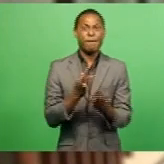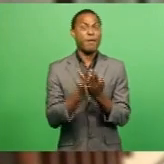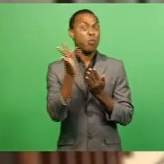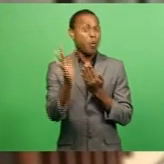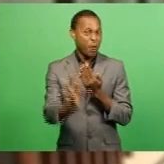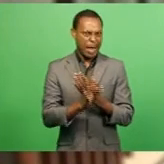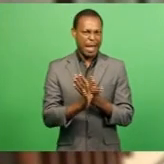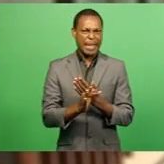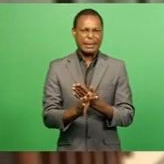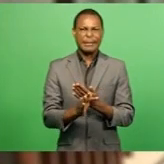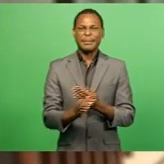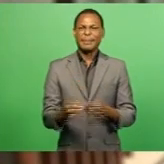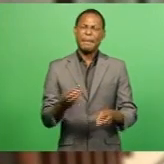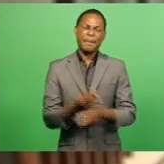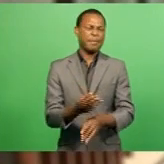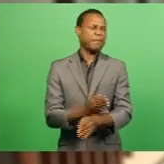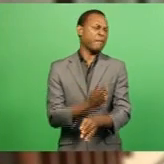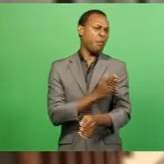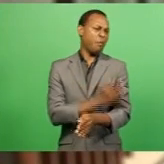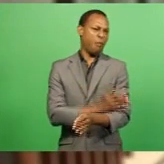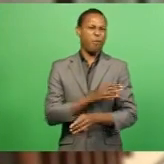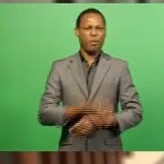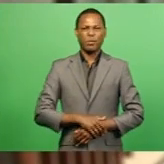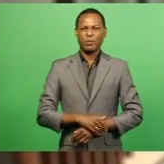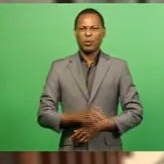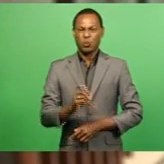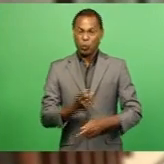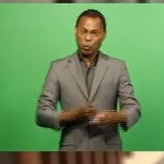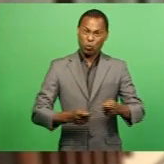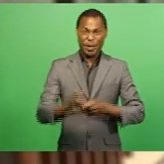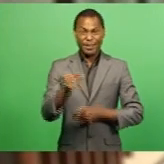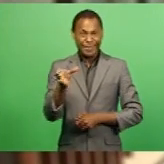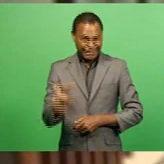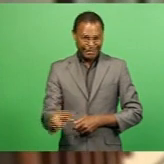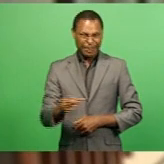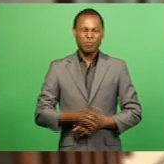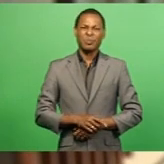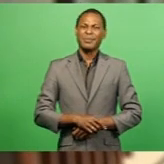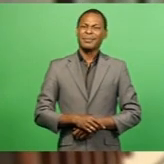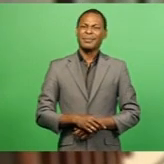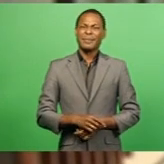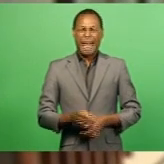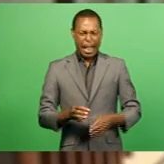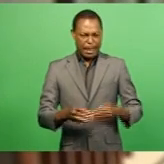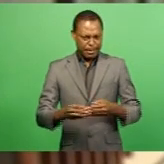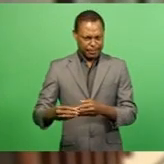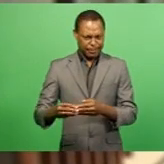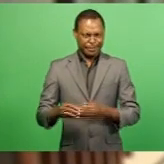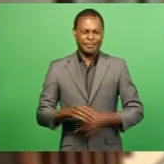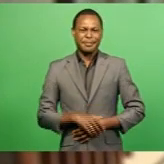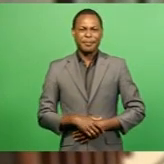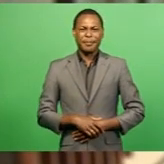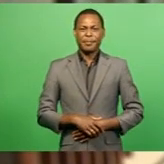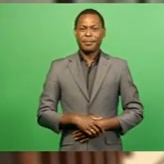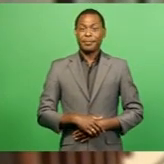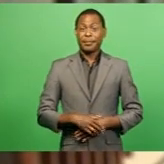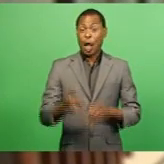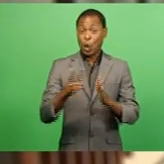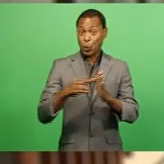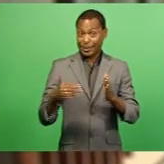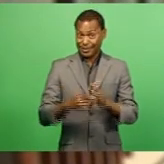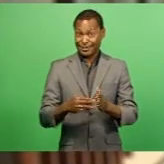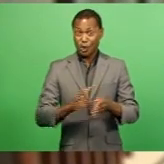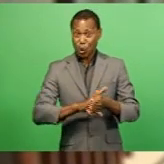month. The data disappointed traders, with major falls led by Victoria and Western Australia. The Kiwi, on the other hand, is